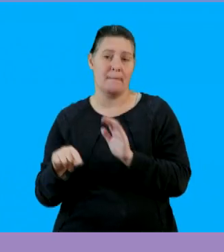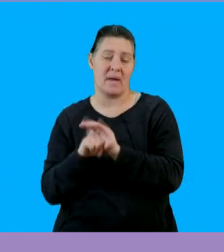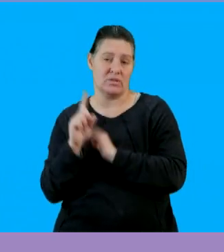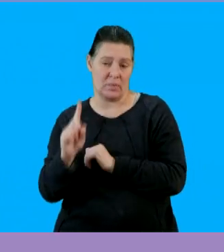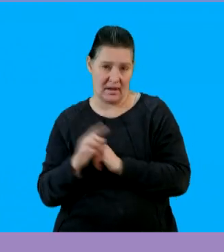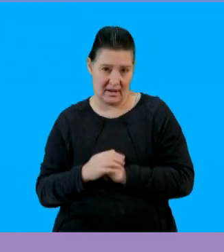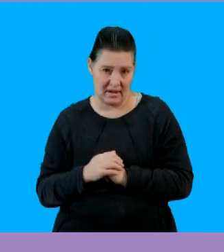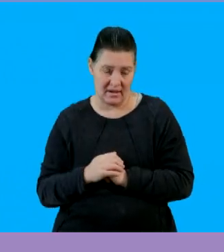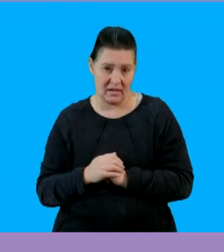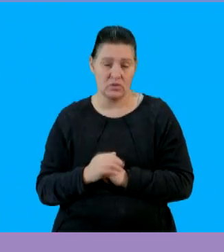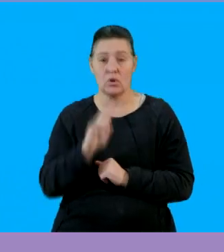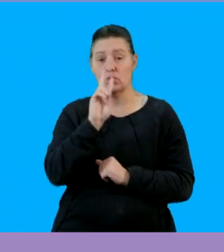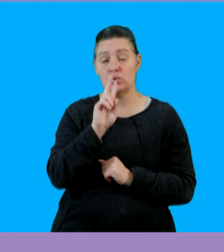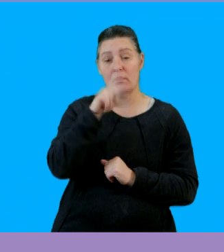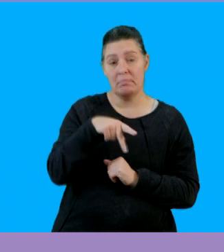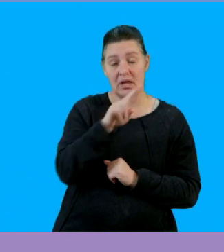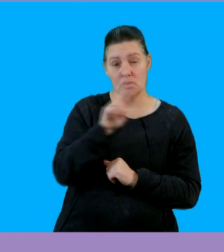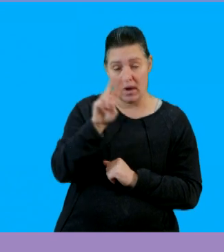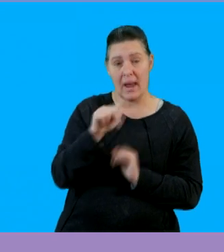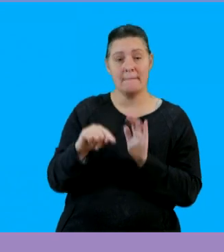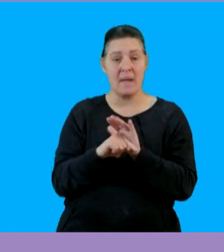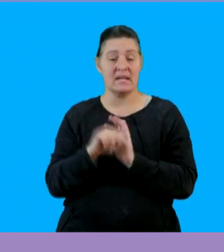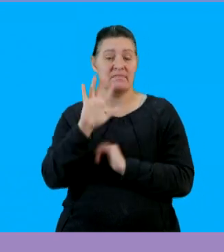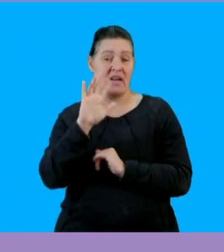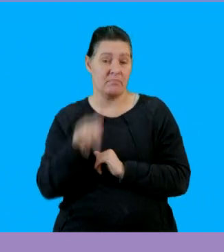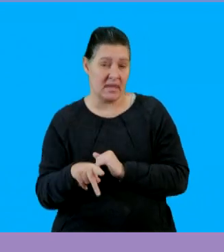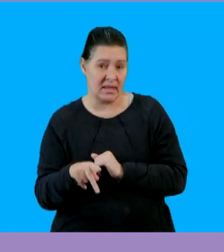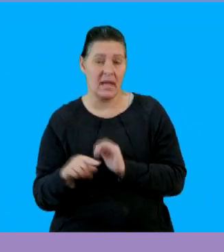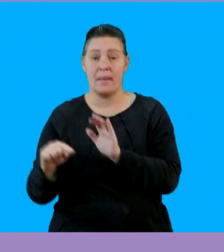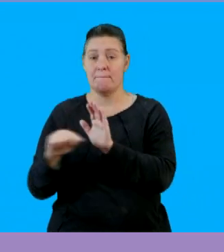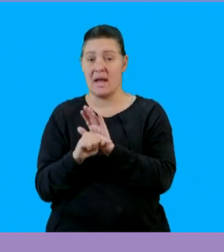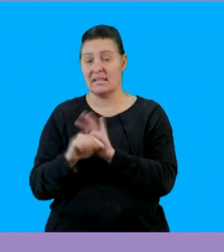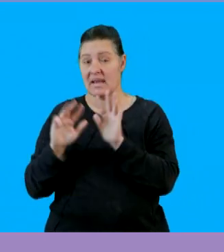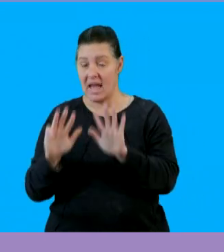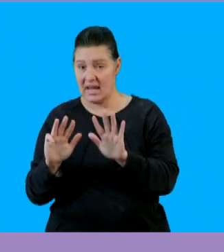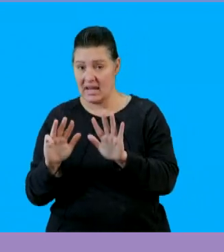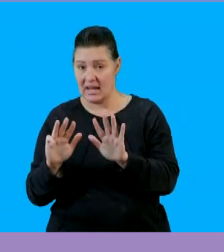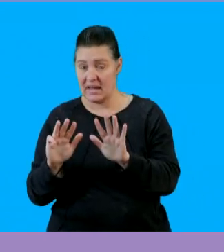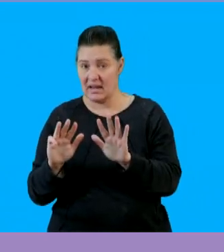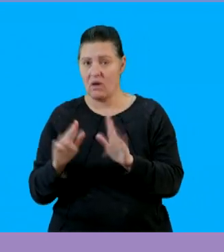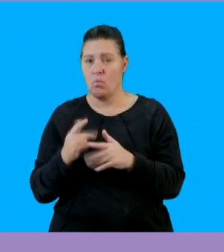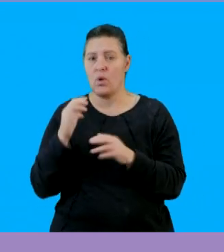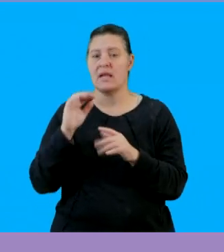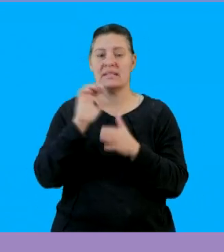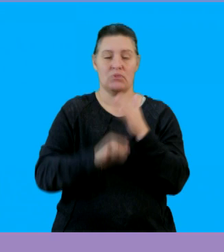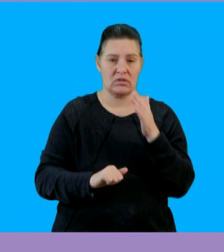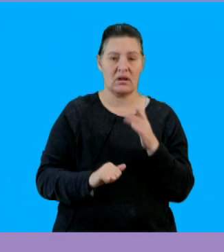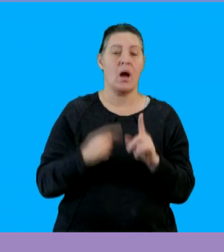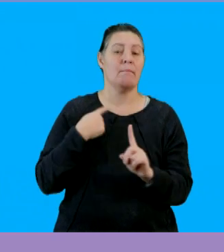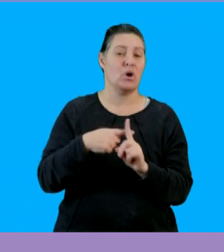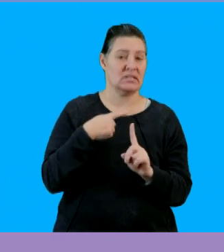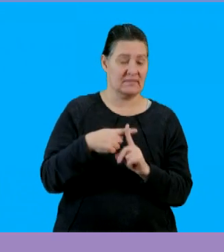2p minus 1. So 2p squared minus 5p minus 9. We